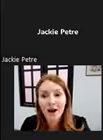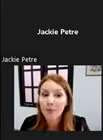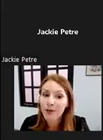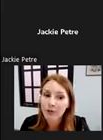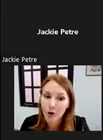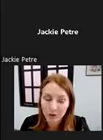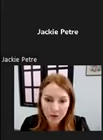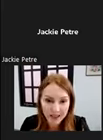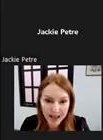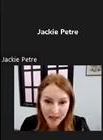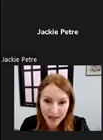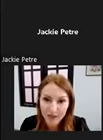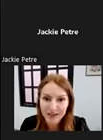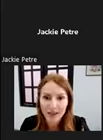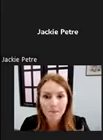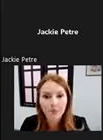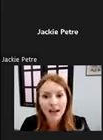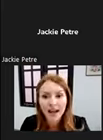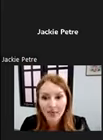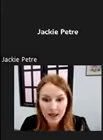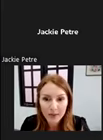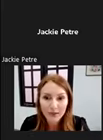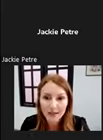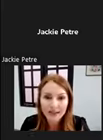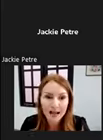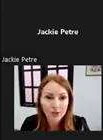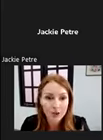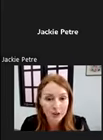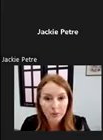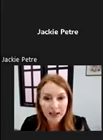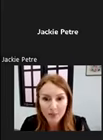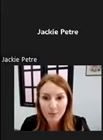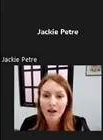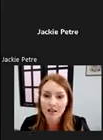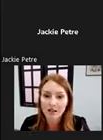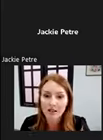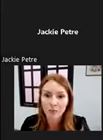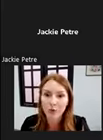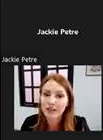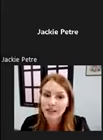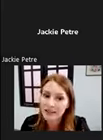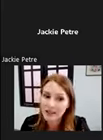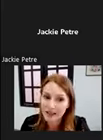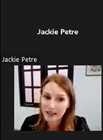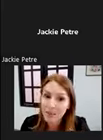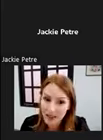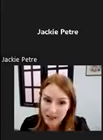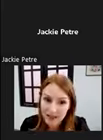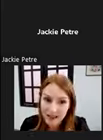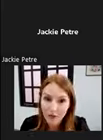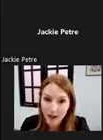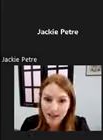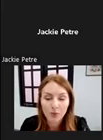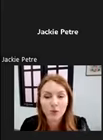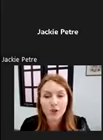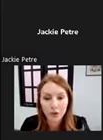hear a brief overview and timeline of the study. And then the various laboratories who make up the project team will dig into the study update.